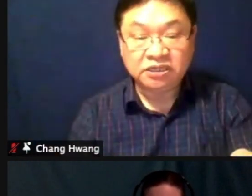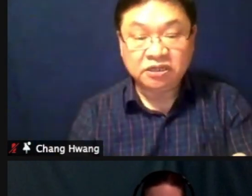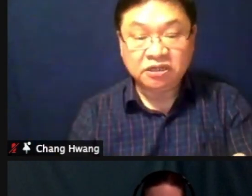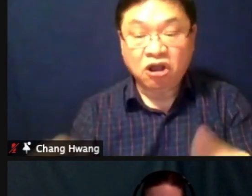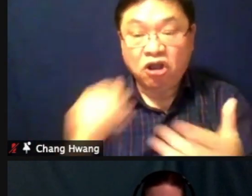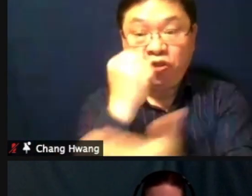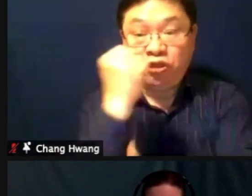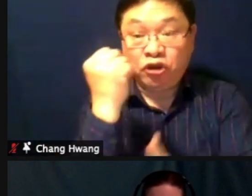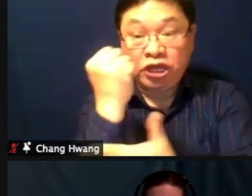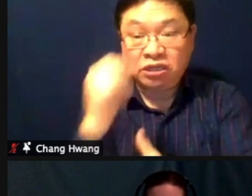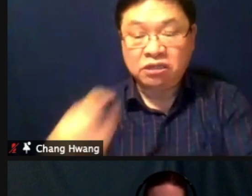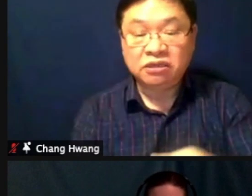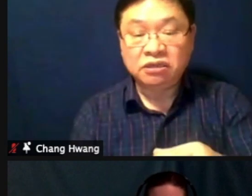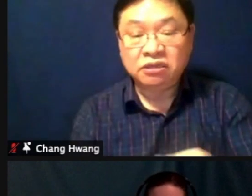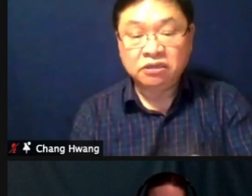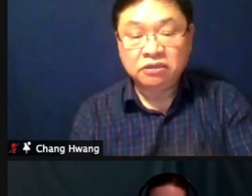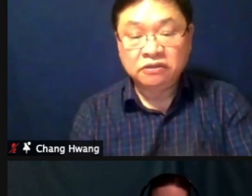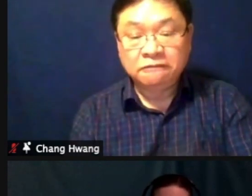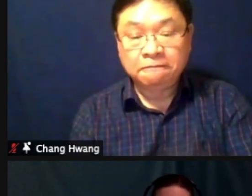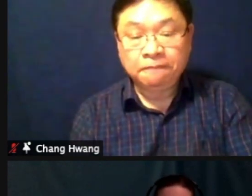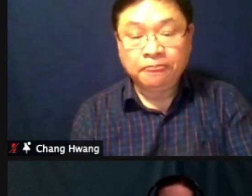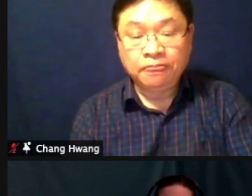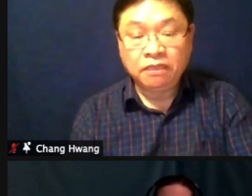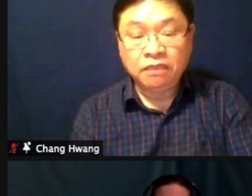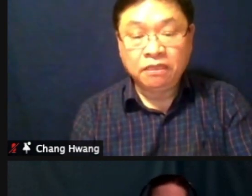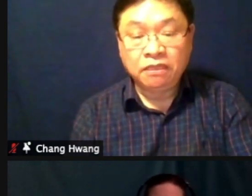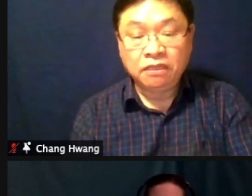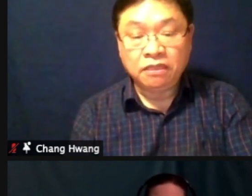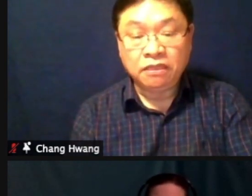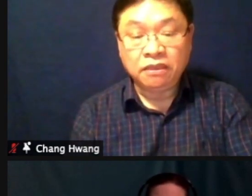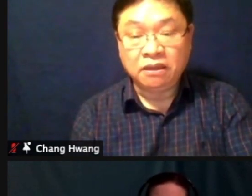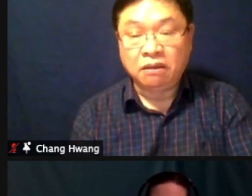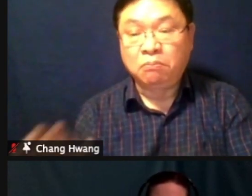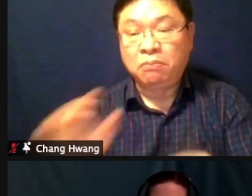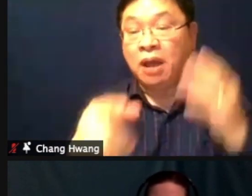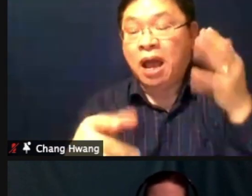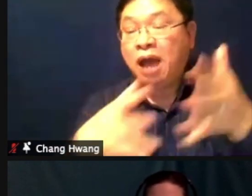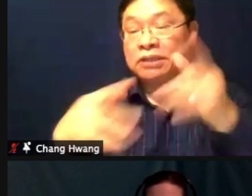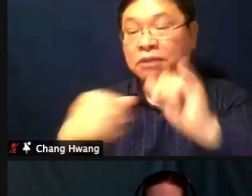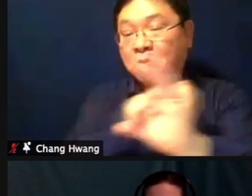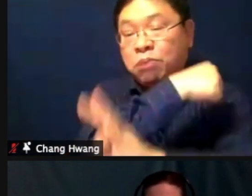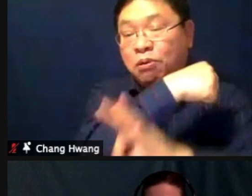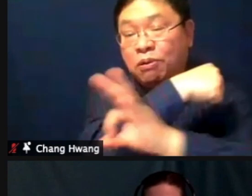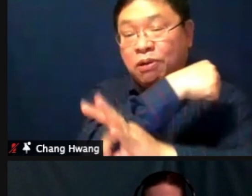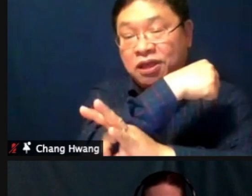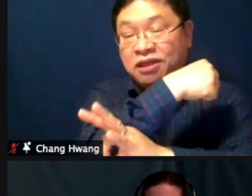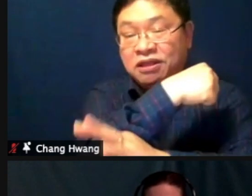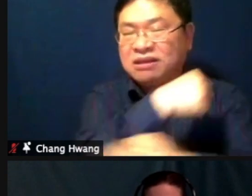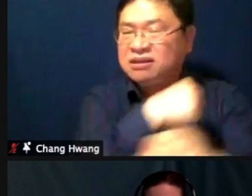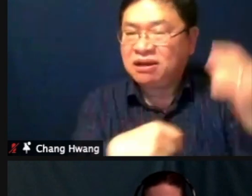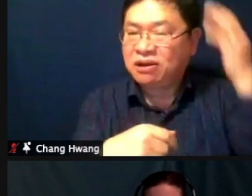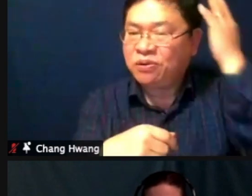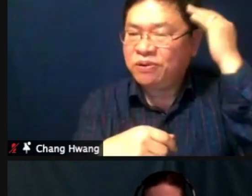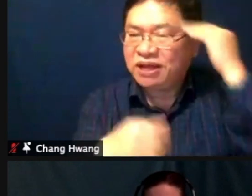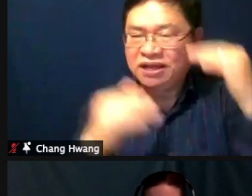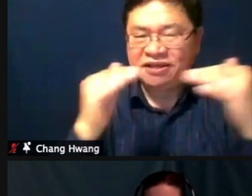So that's one way to gloss that information. So foreign country, a compound of different and country together to make the word